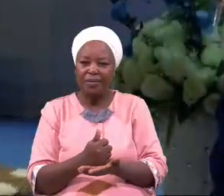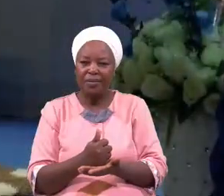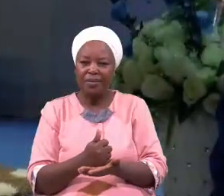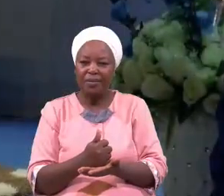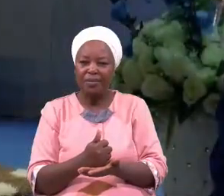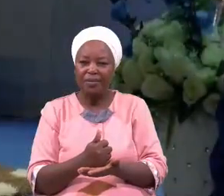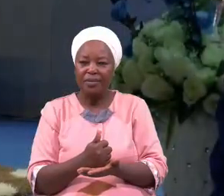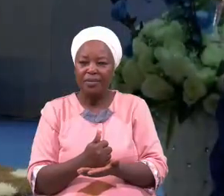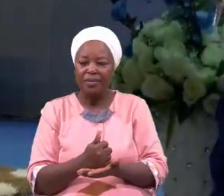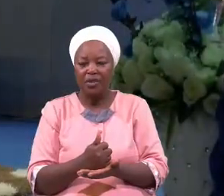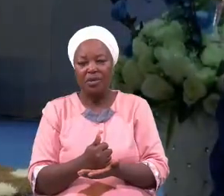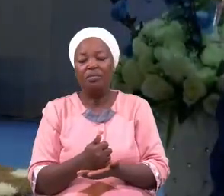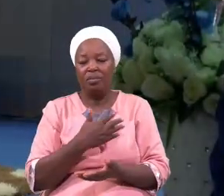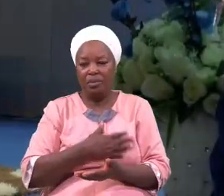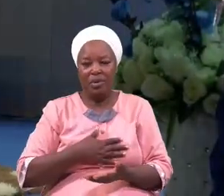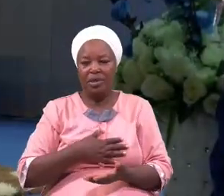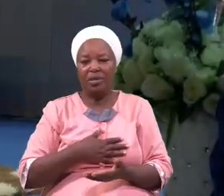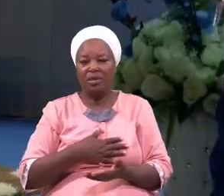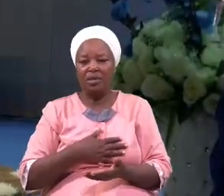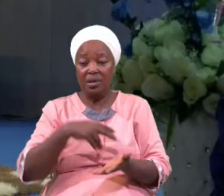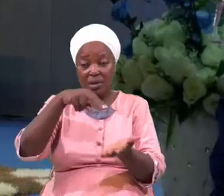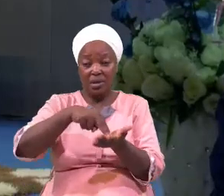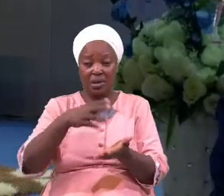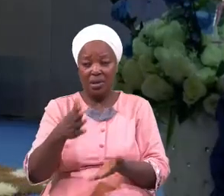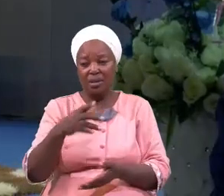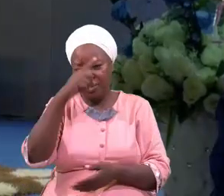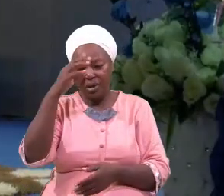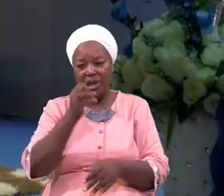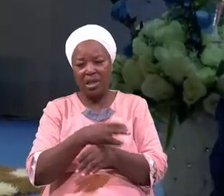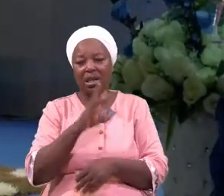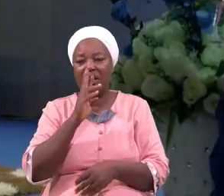You keep on standing. The counselors are there now.